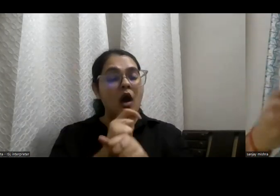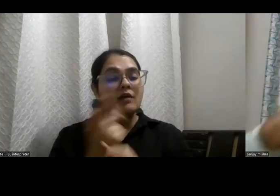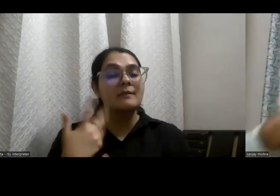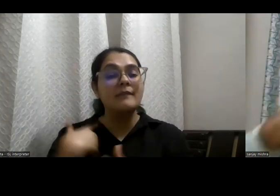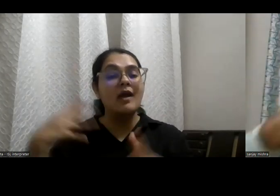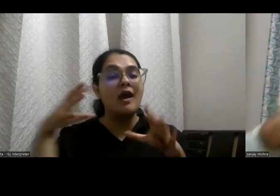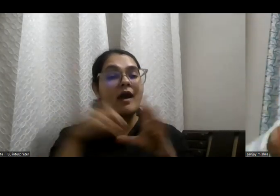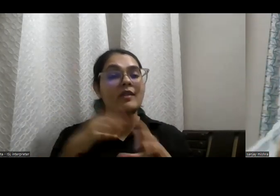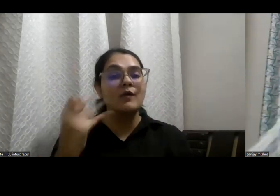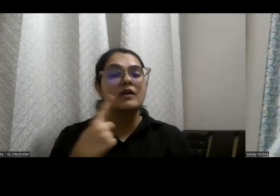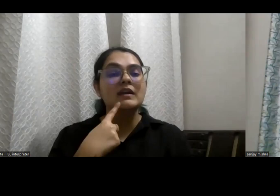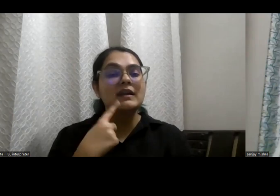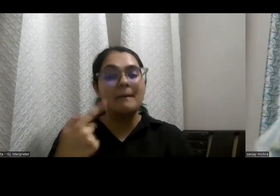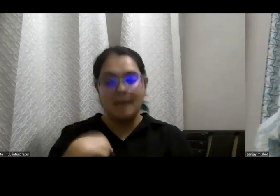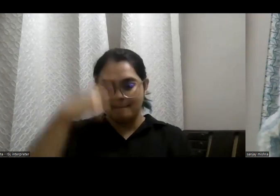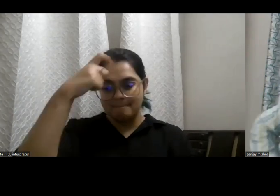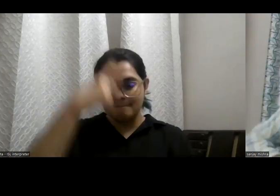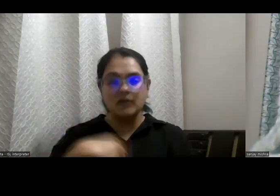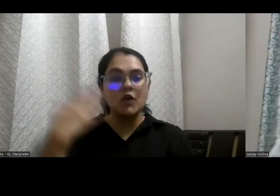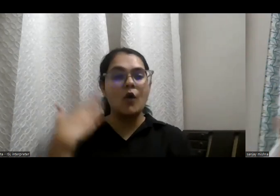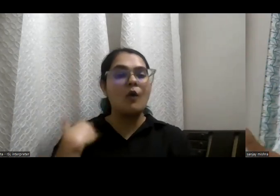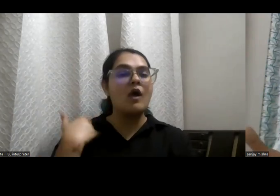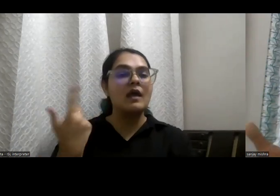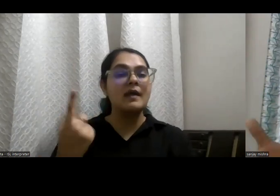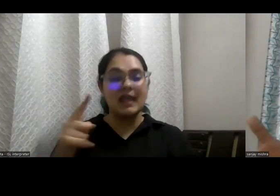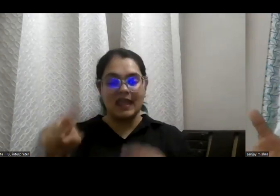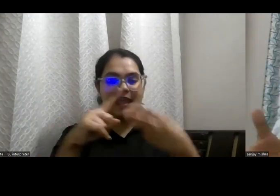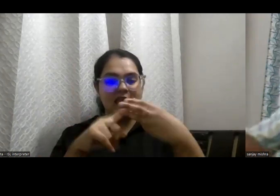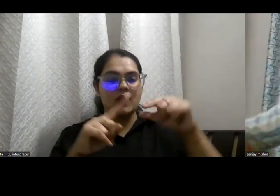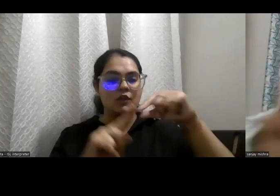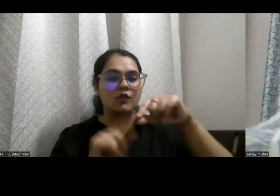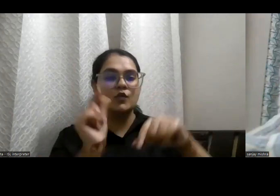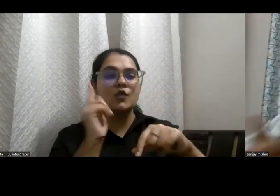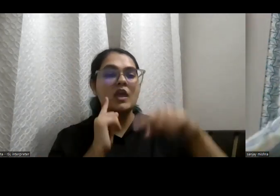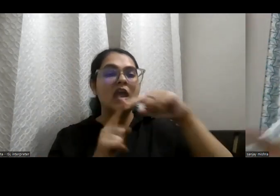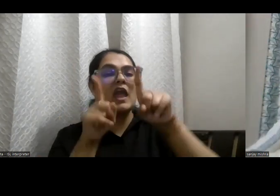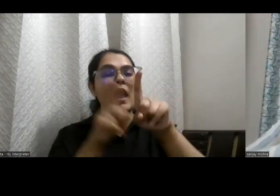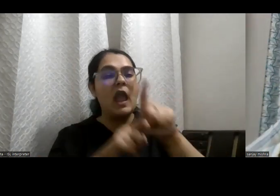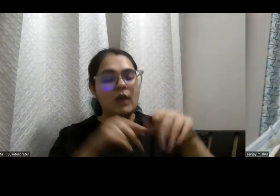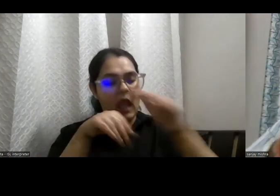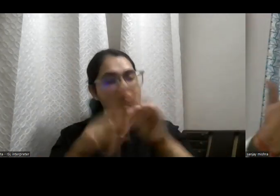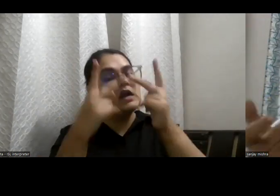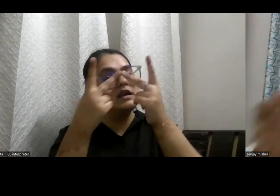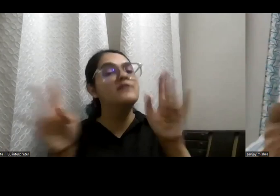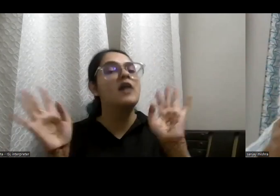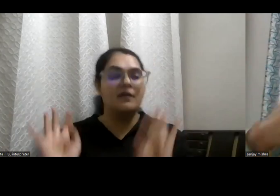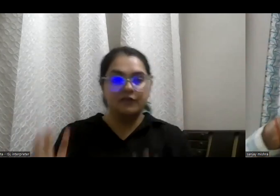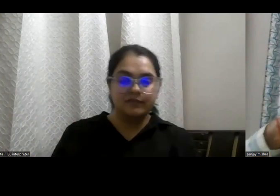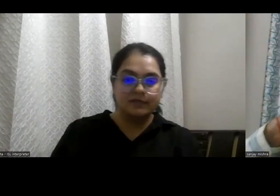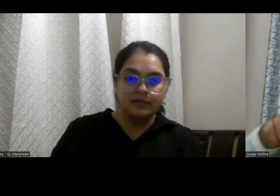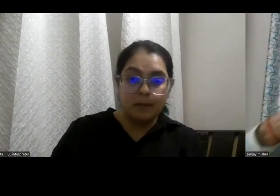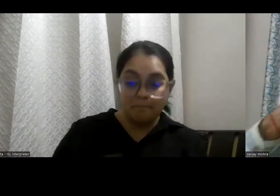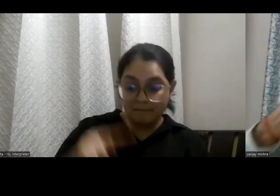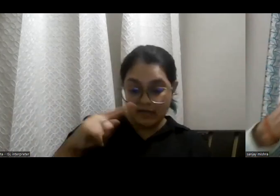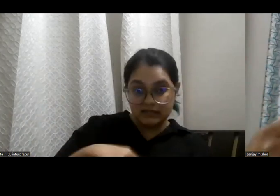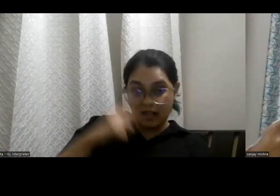call at personal level, that the equity, there are various forms of equity, but I